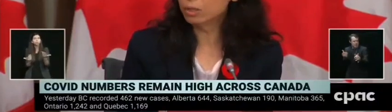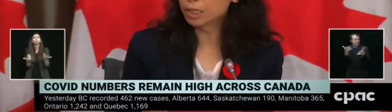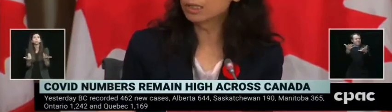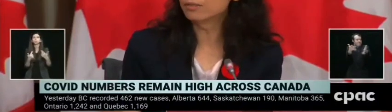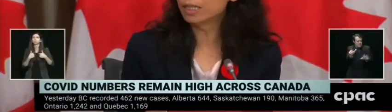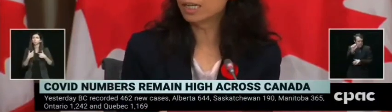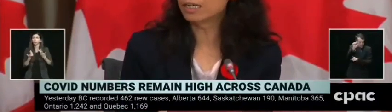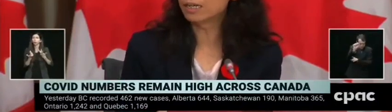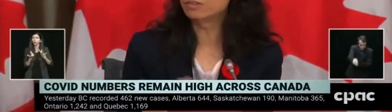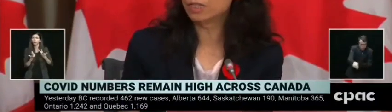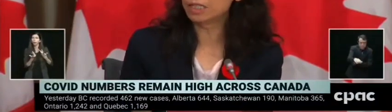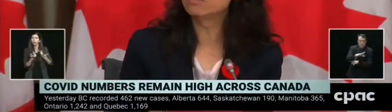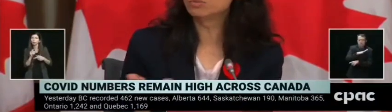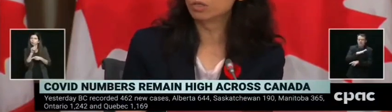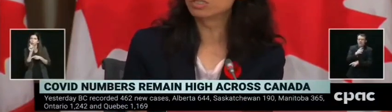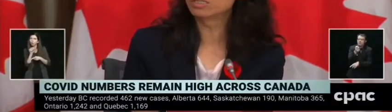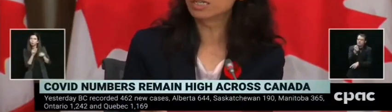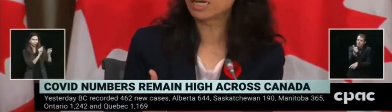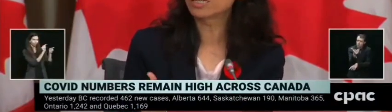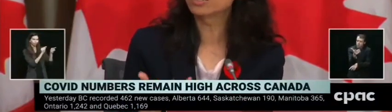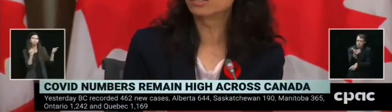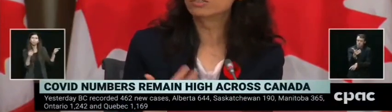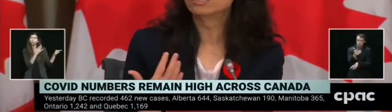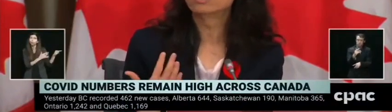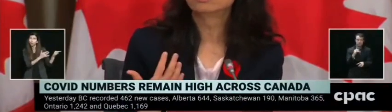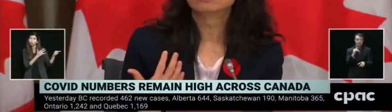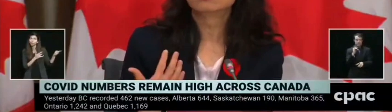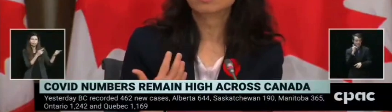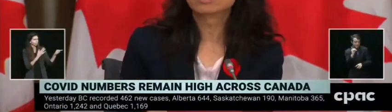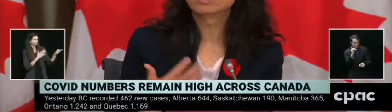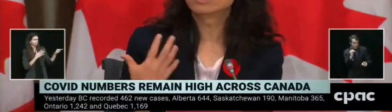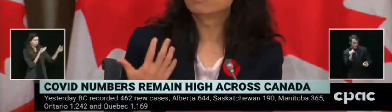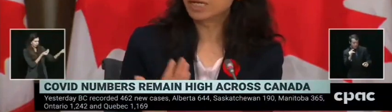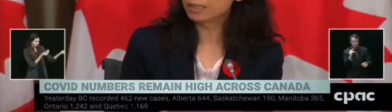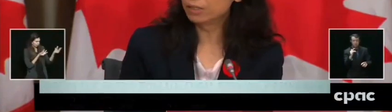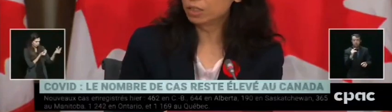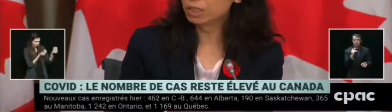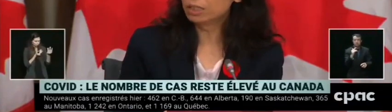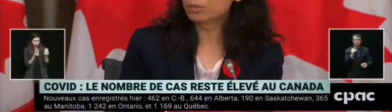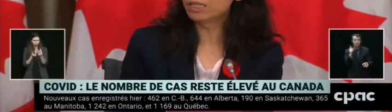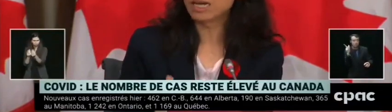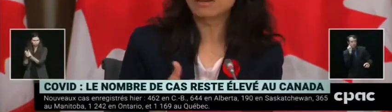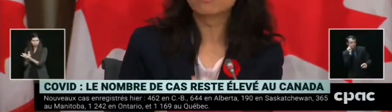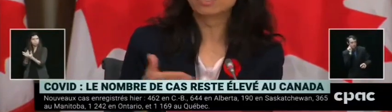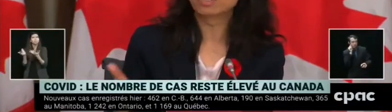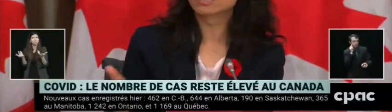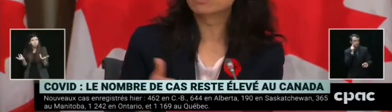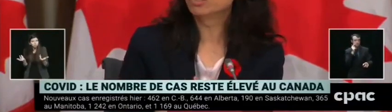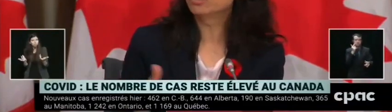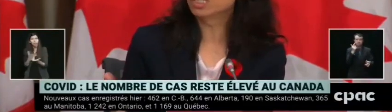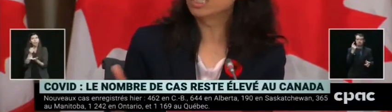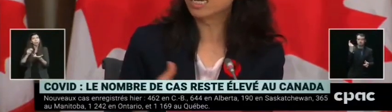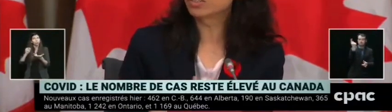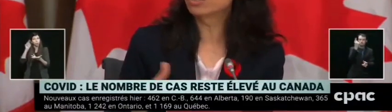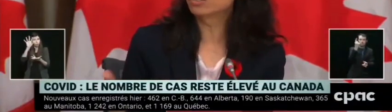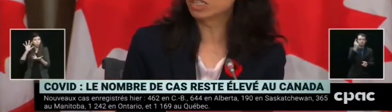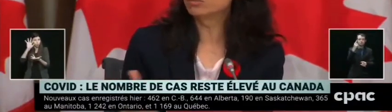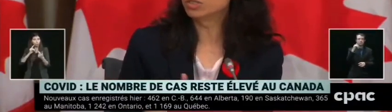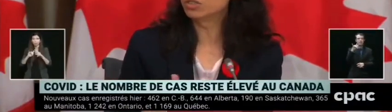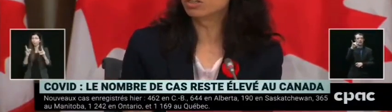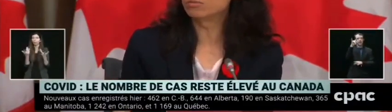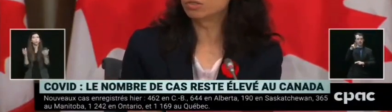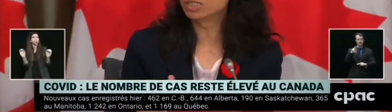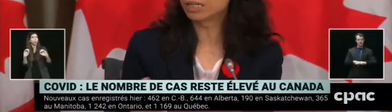to report to us if they, you've seen reports to actual positive passengers, but have not demonstrated an